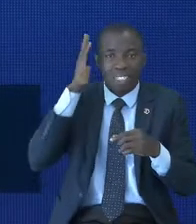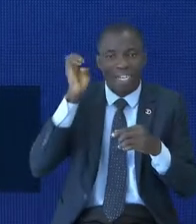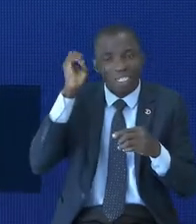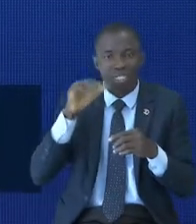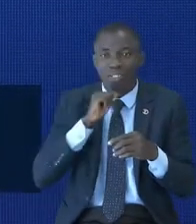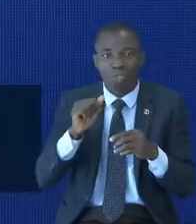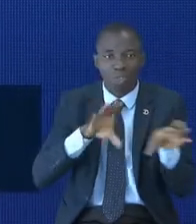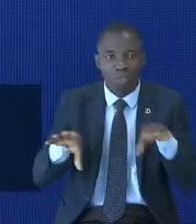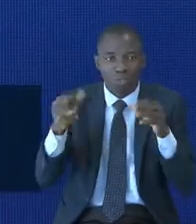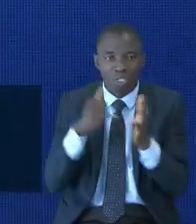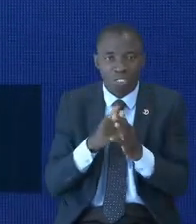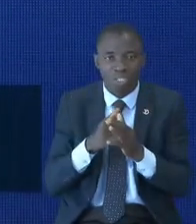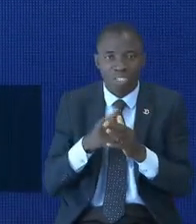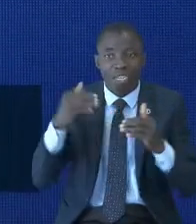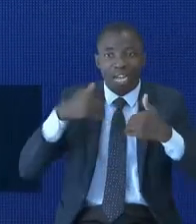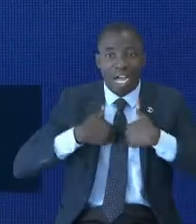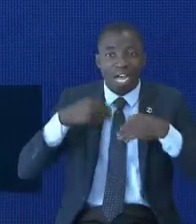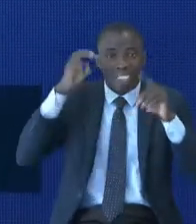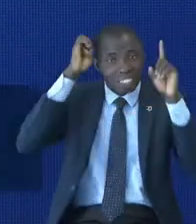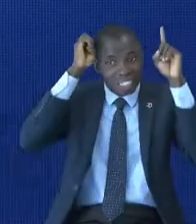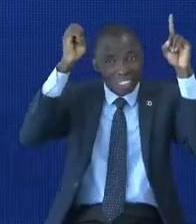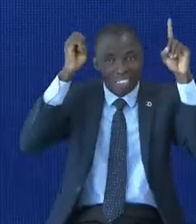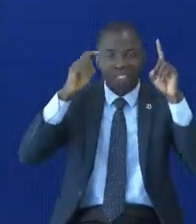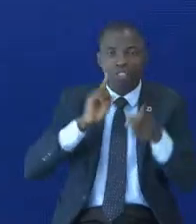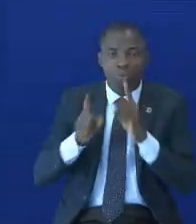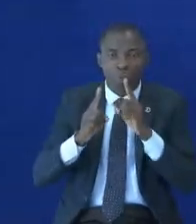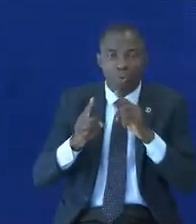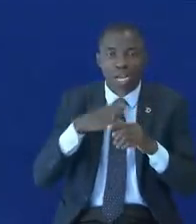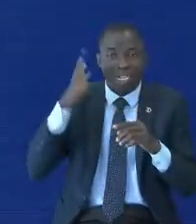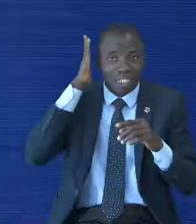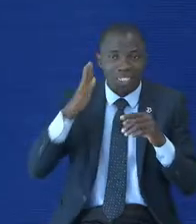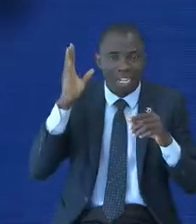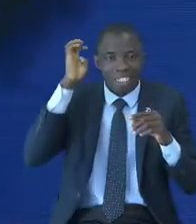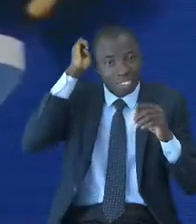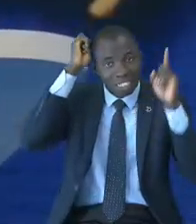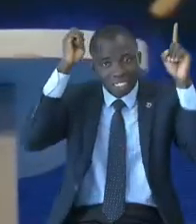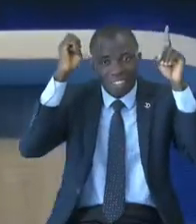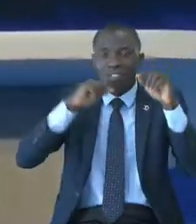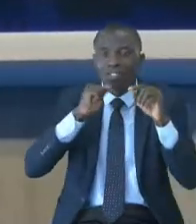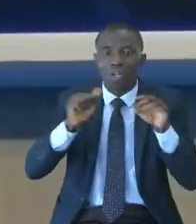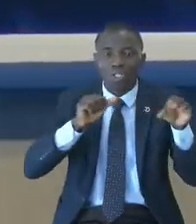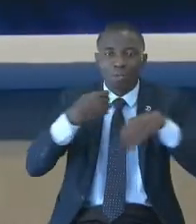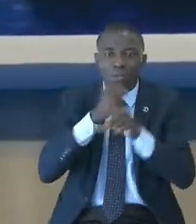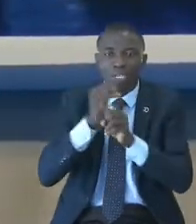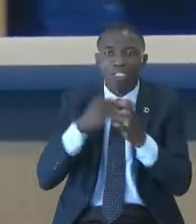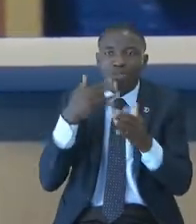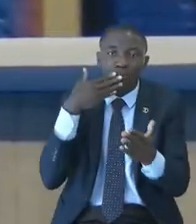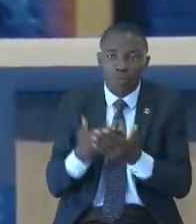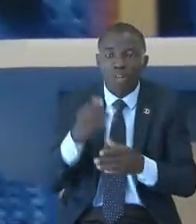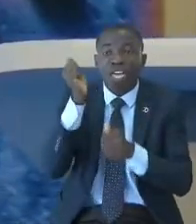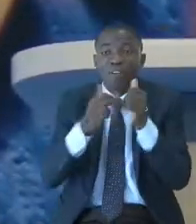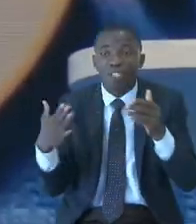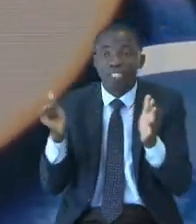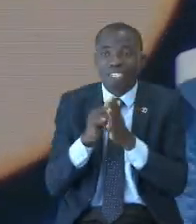do it? As he spoke in, and shall he not make it good? Everything the